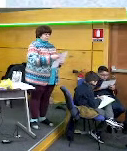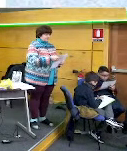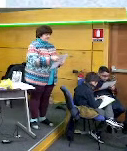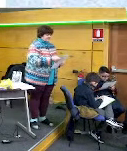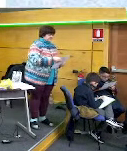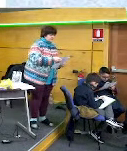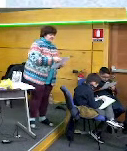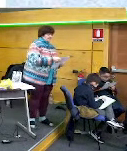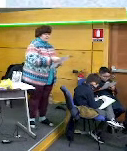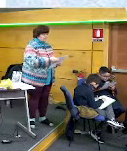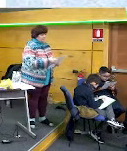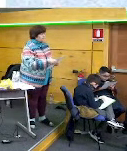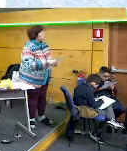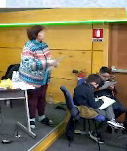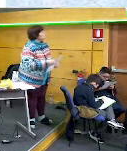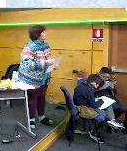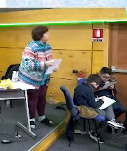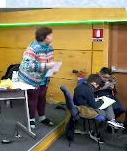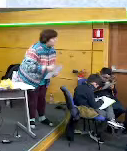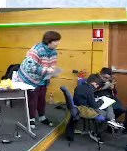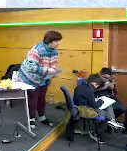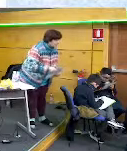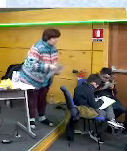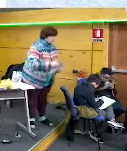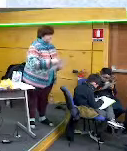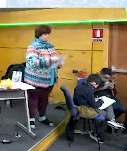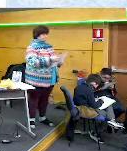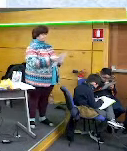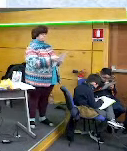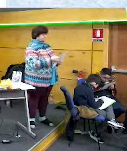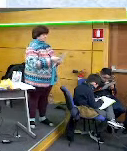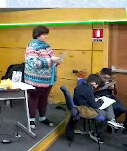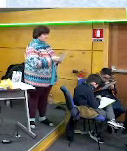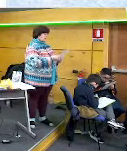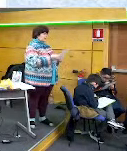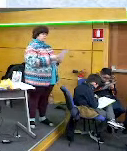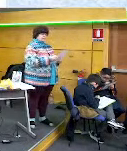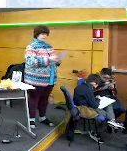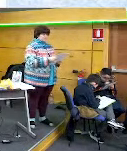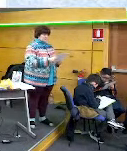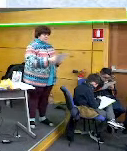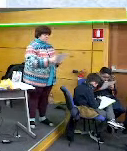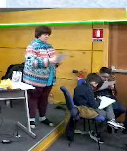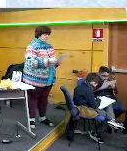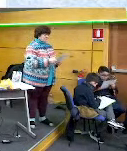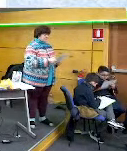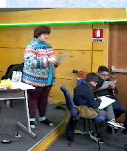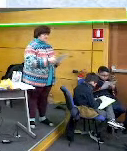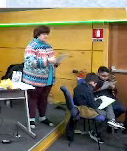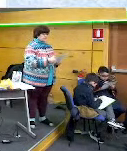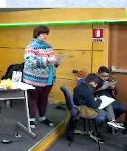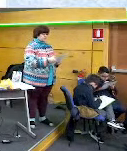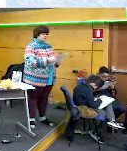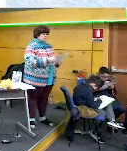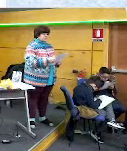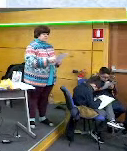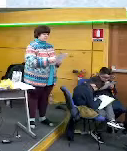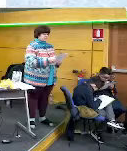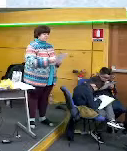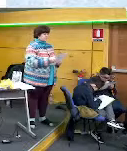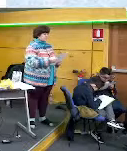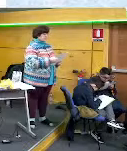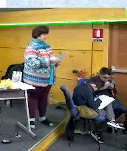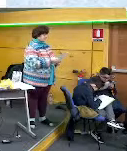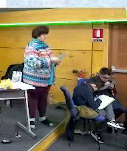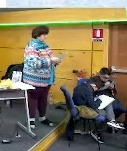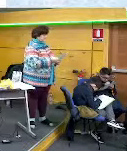Okay, the other one is keep a poem in your pocket. This was written by Beatrice Schenk